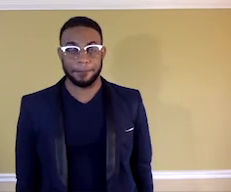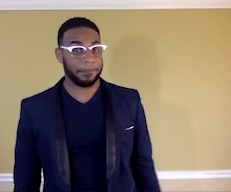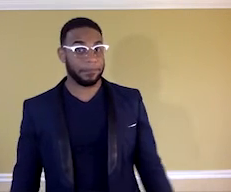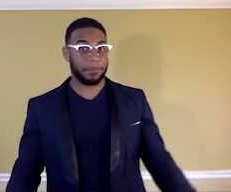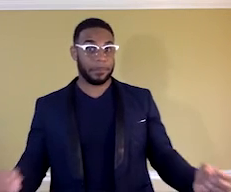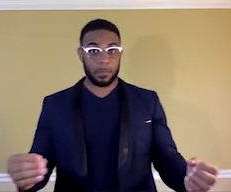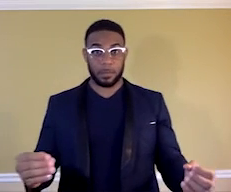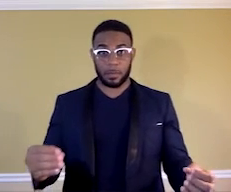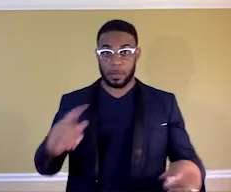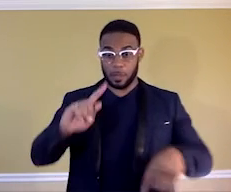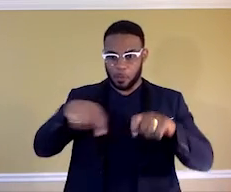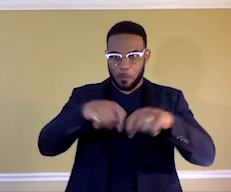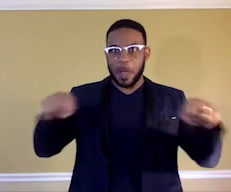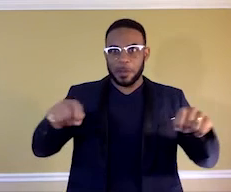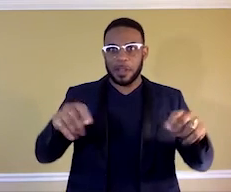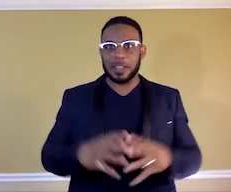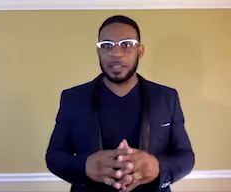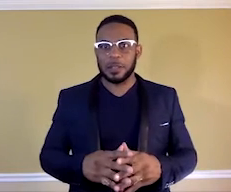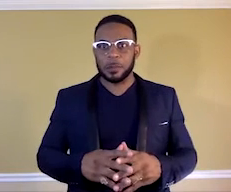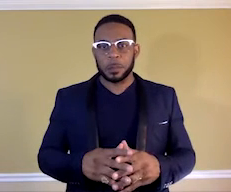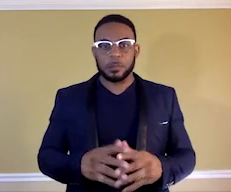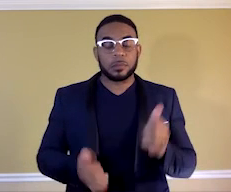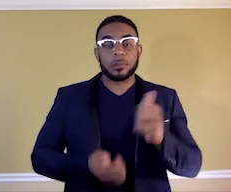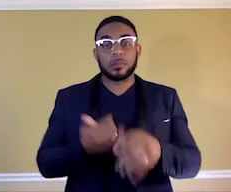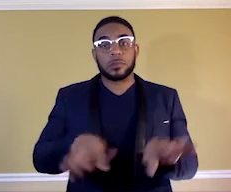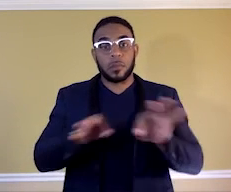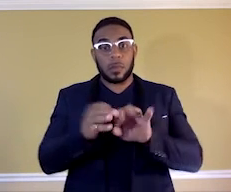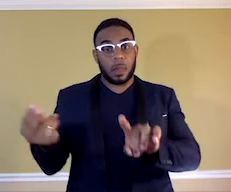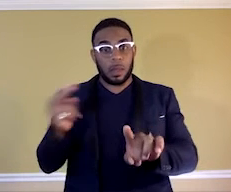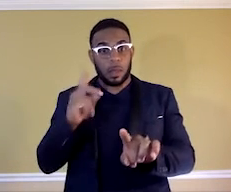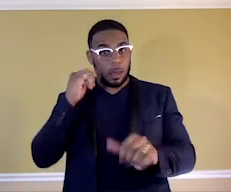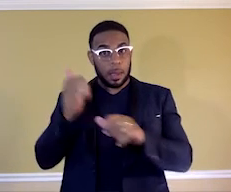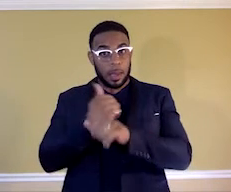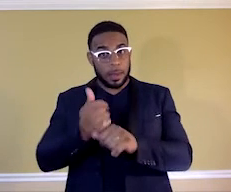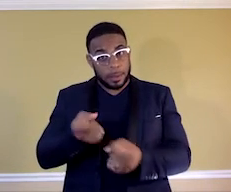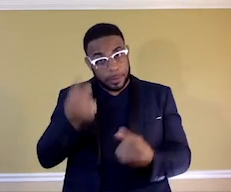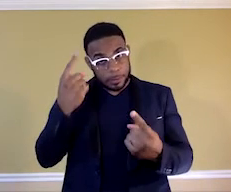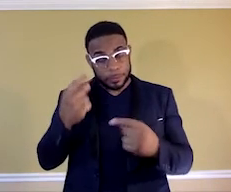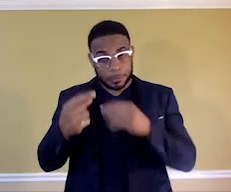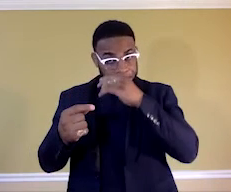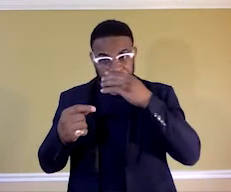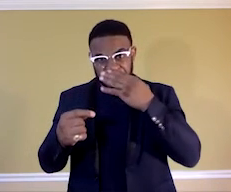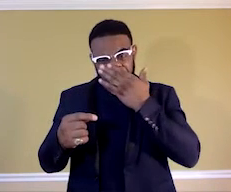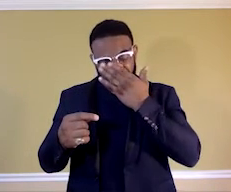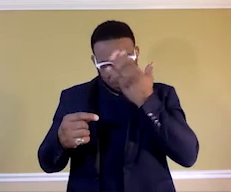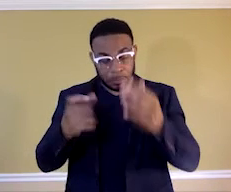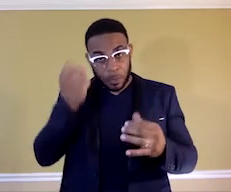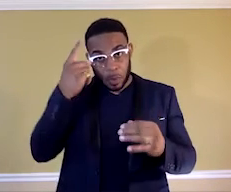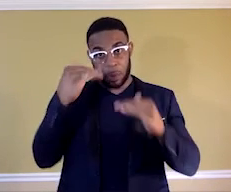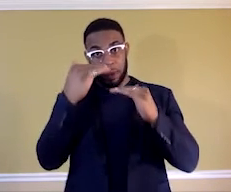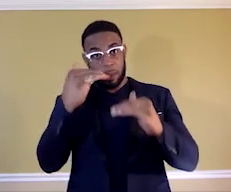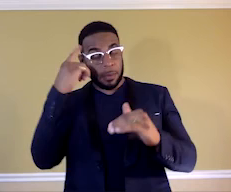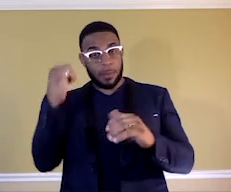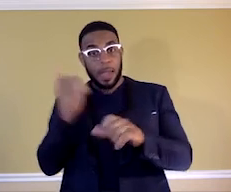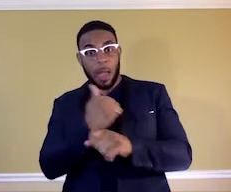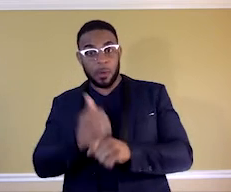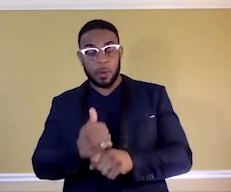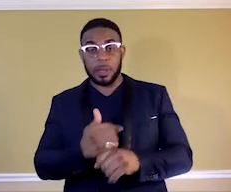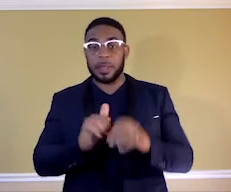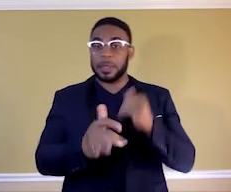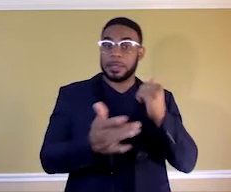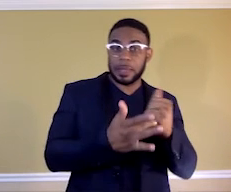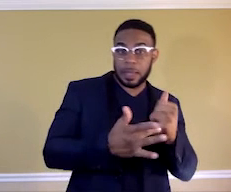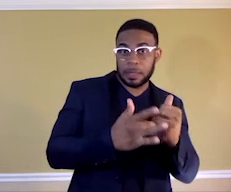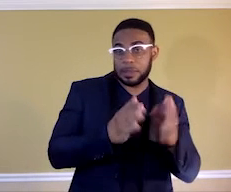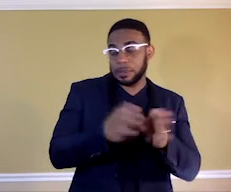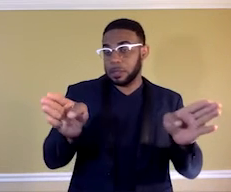So to wrap all of this up, the most important aspect of algorithmic literacy is understanding the limitations of algorithms and